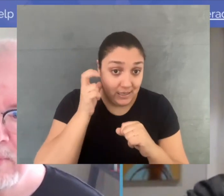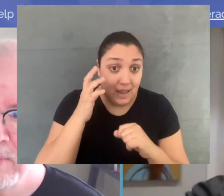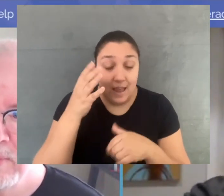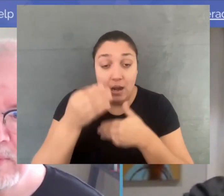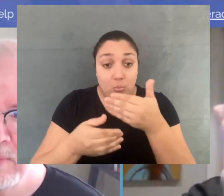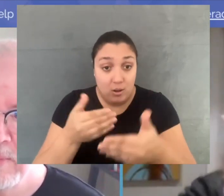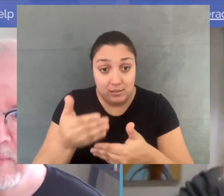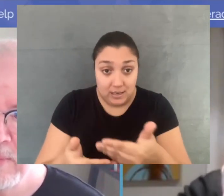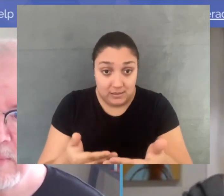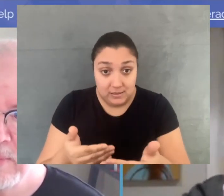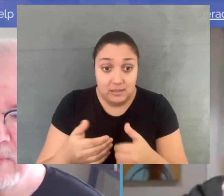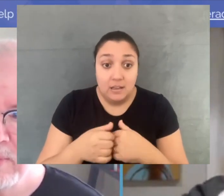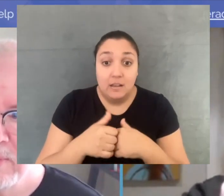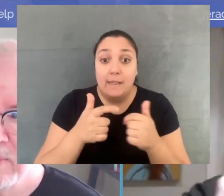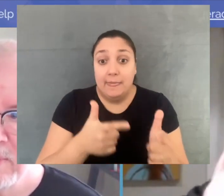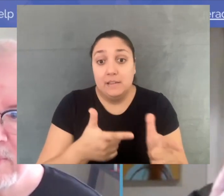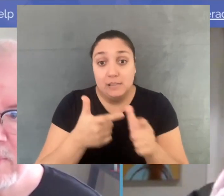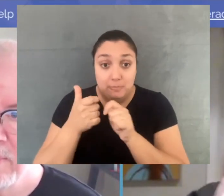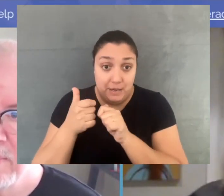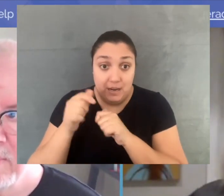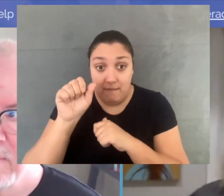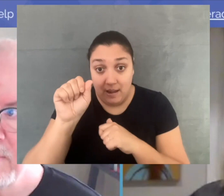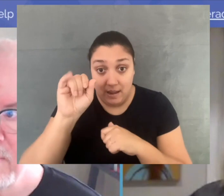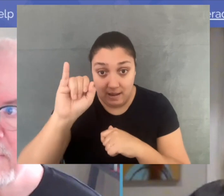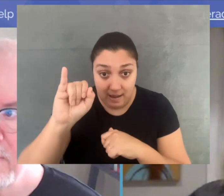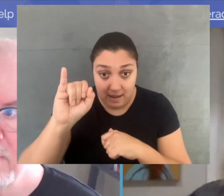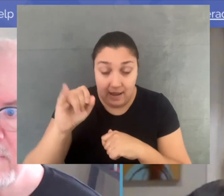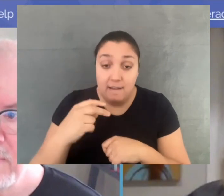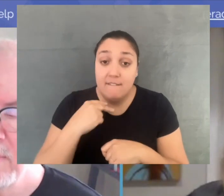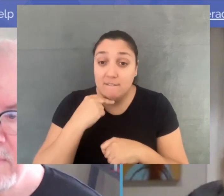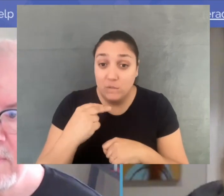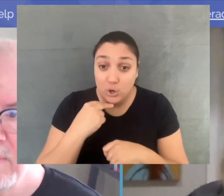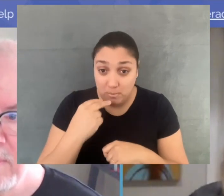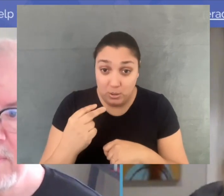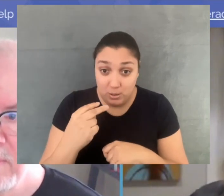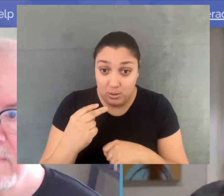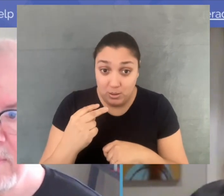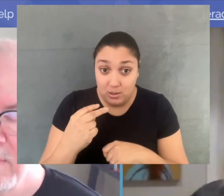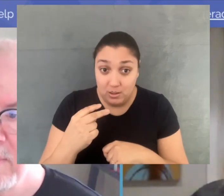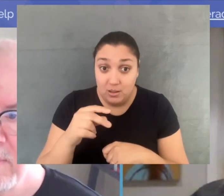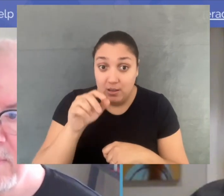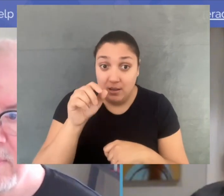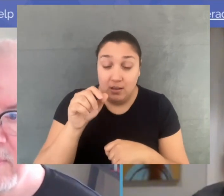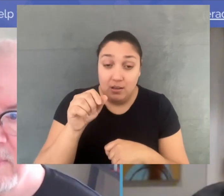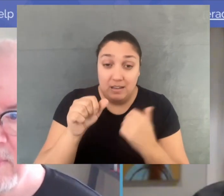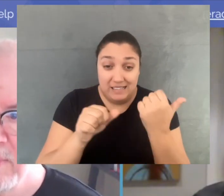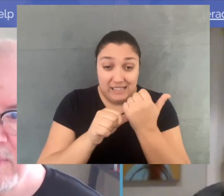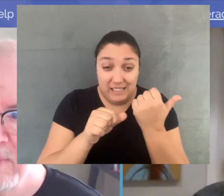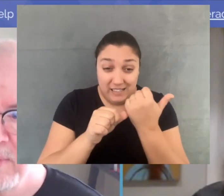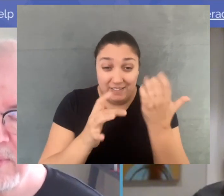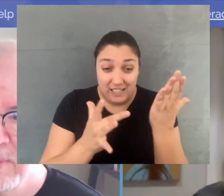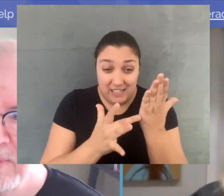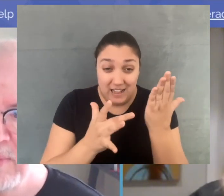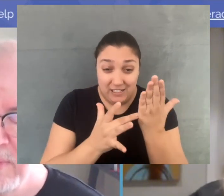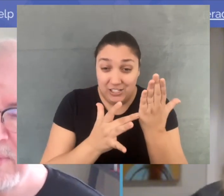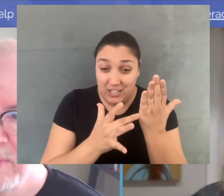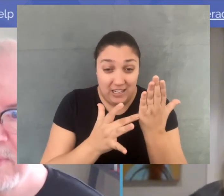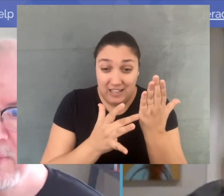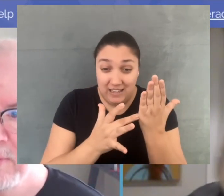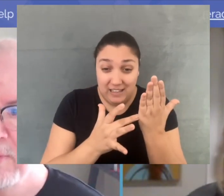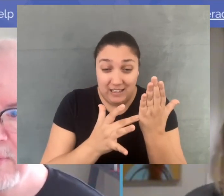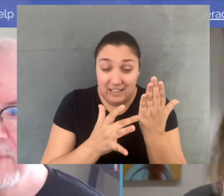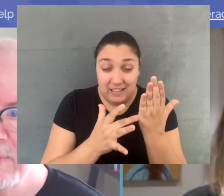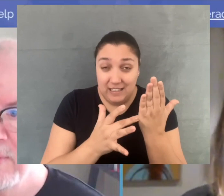or whether that be trying to listen to it and process. The speed of AI verbal assistive